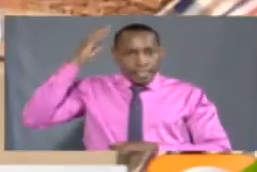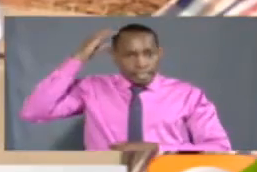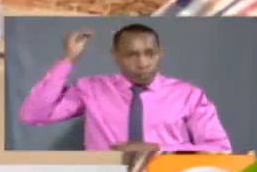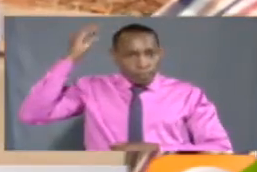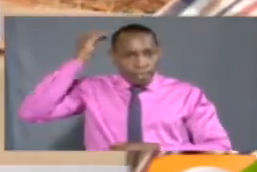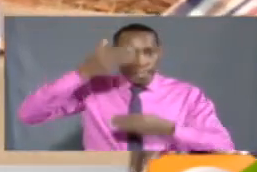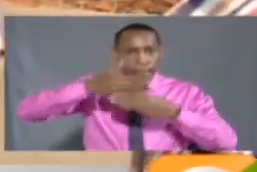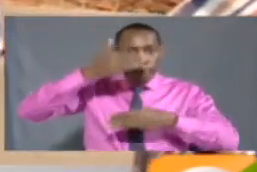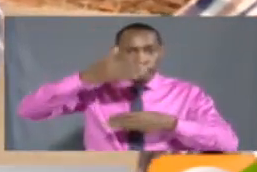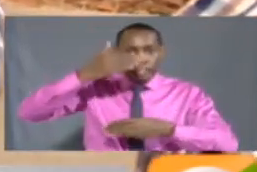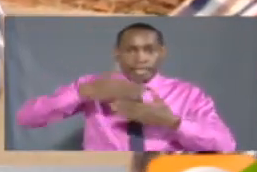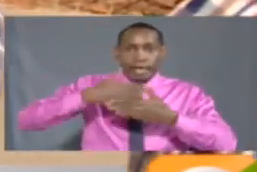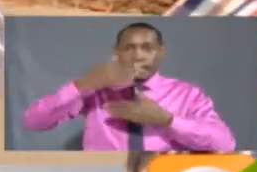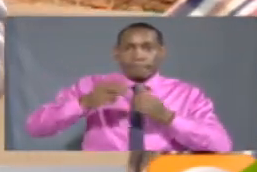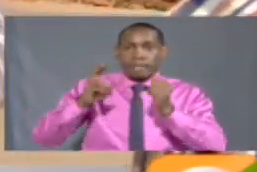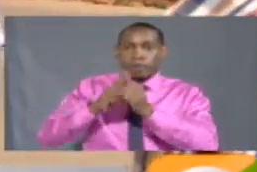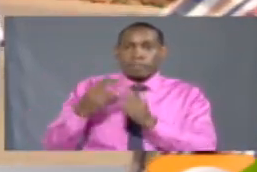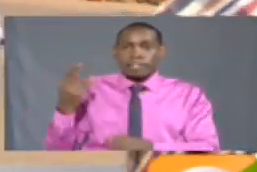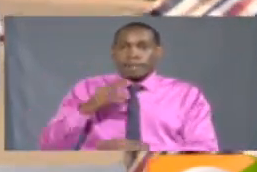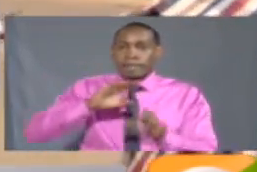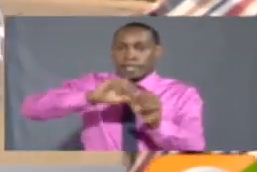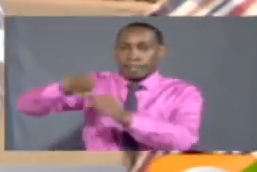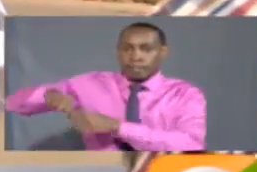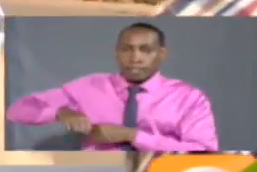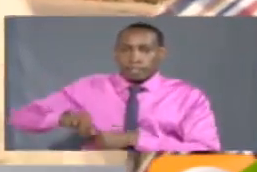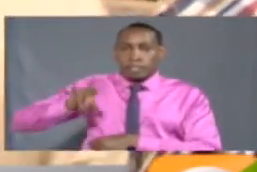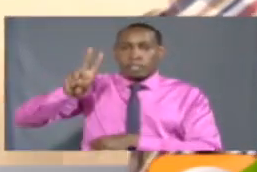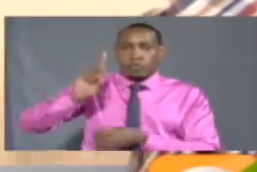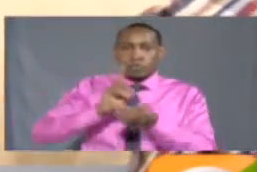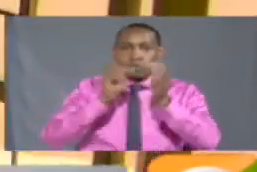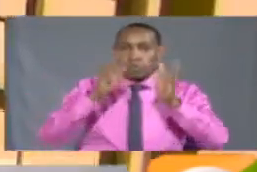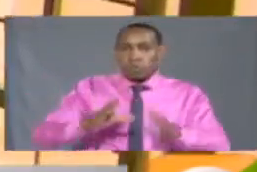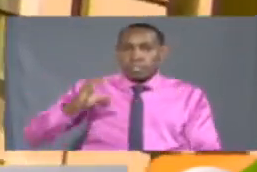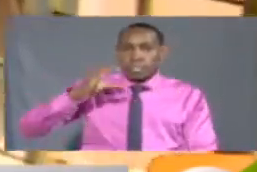border after the 12th April abduction of two Cuban